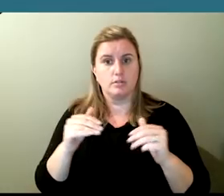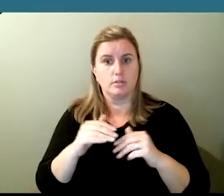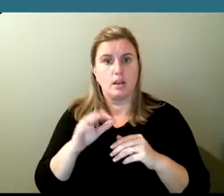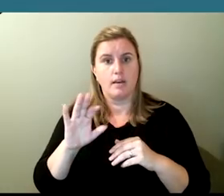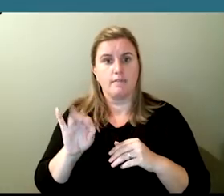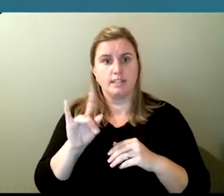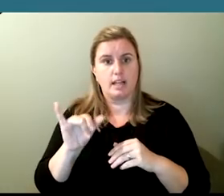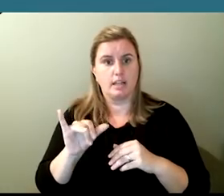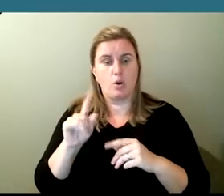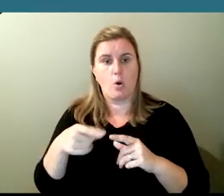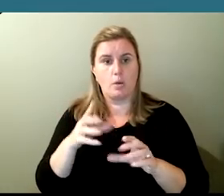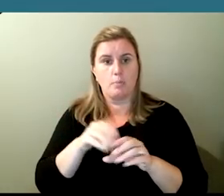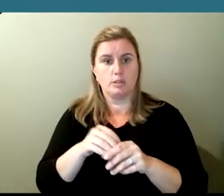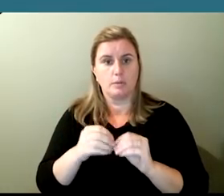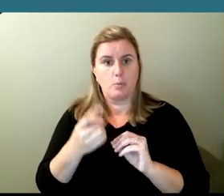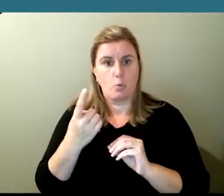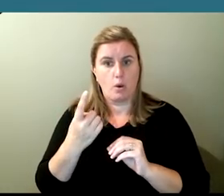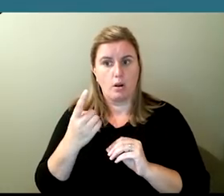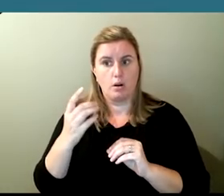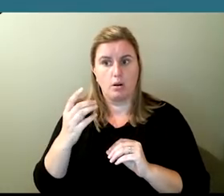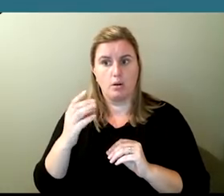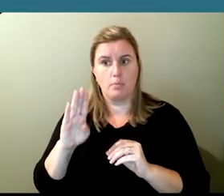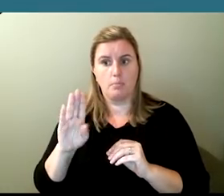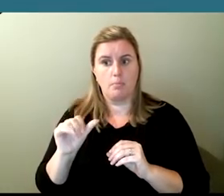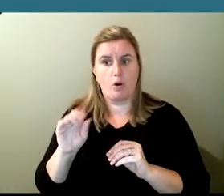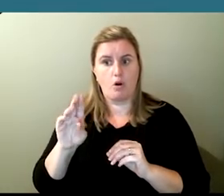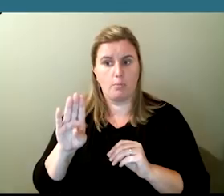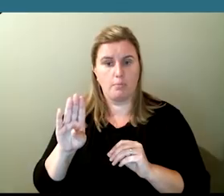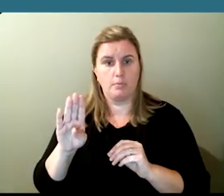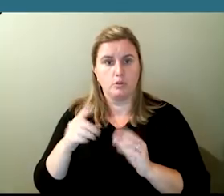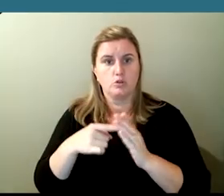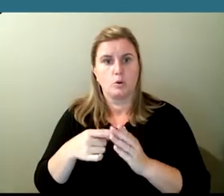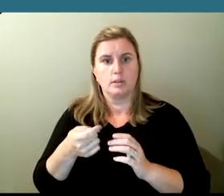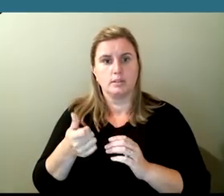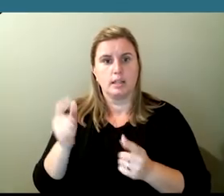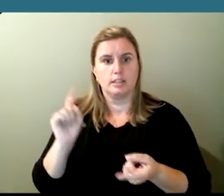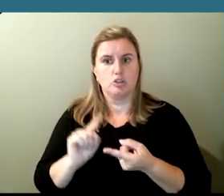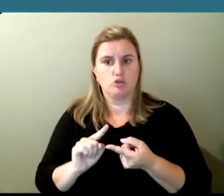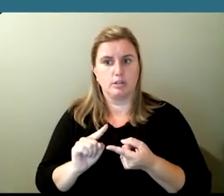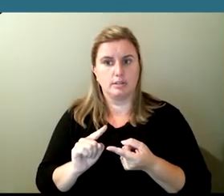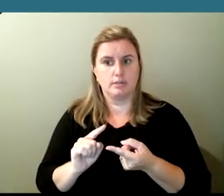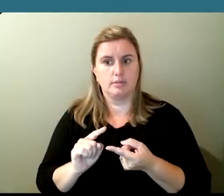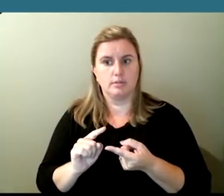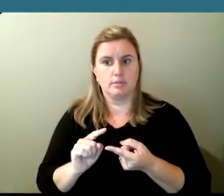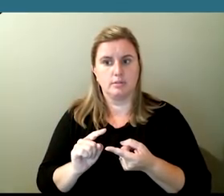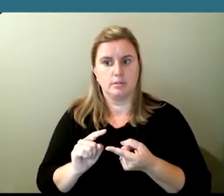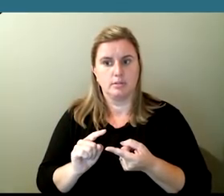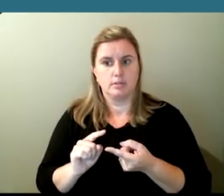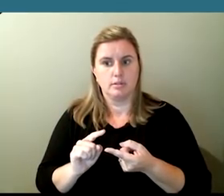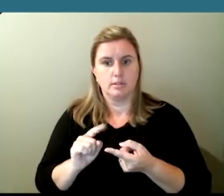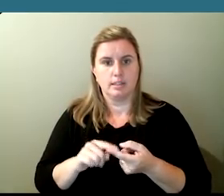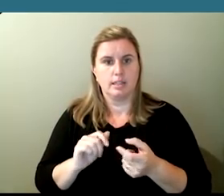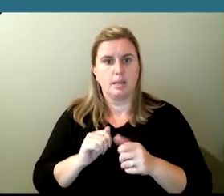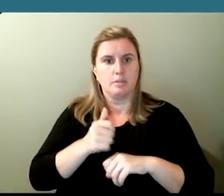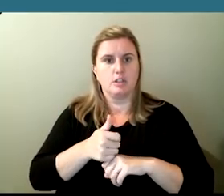only participant 1, Barb, showing a slight decrease in implementation